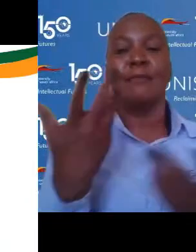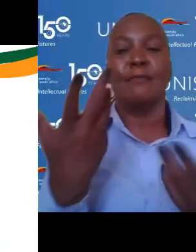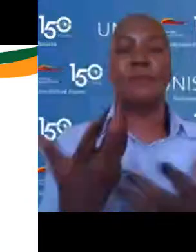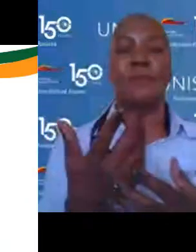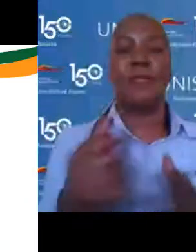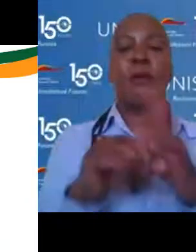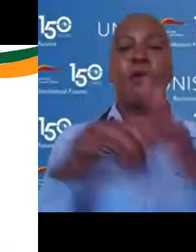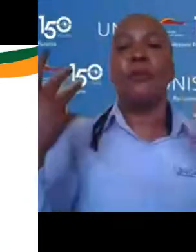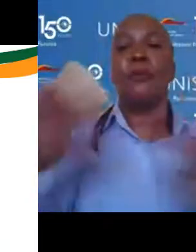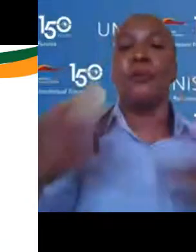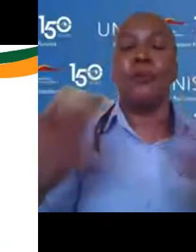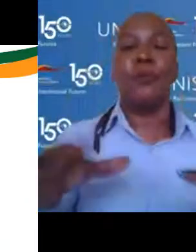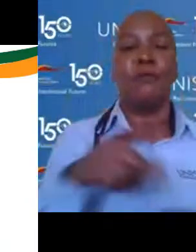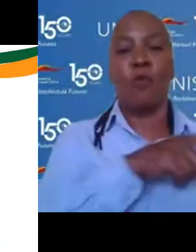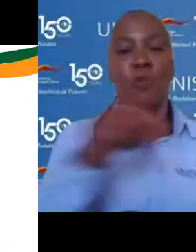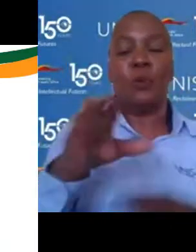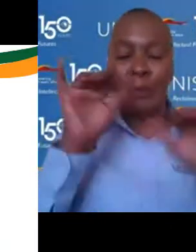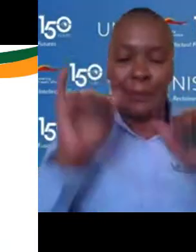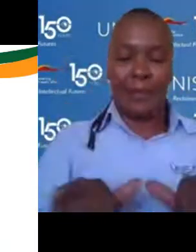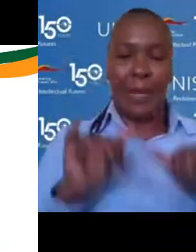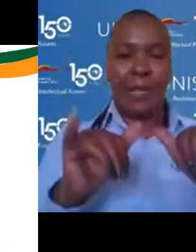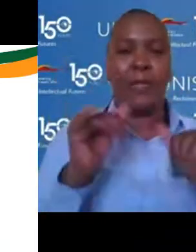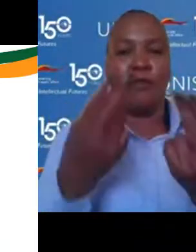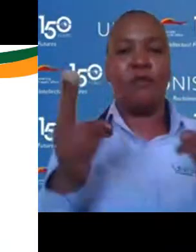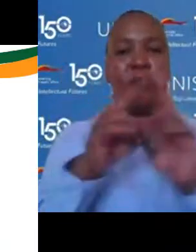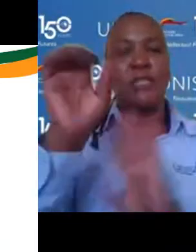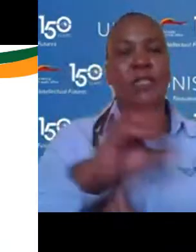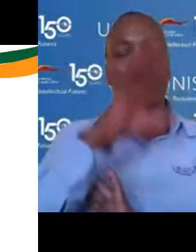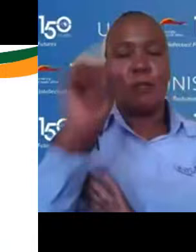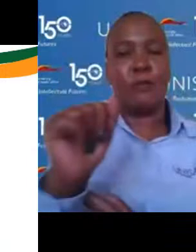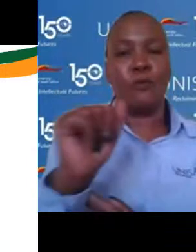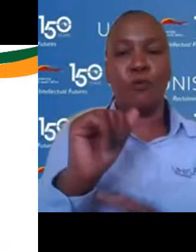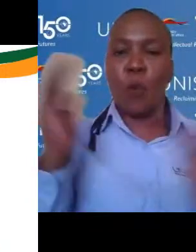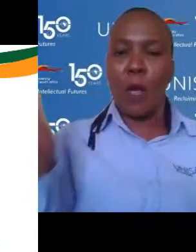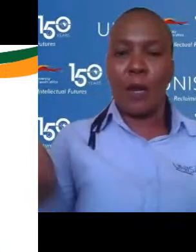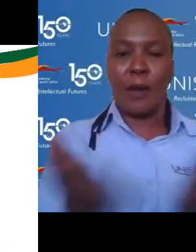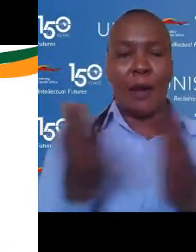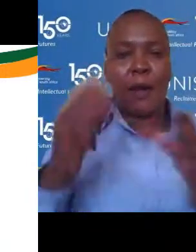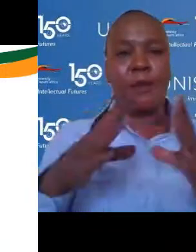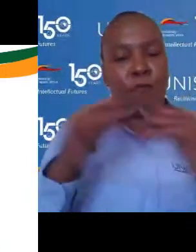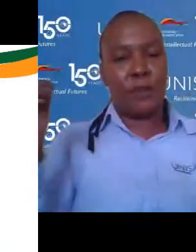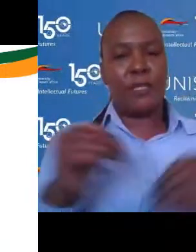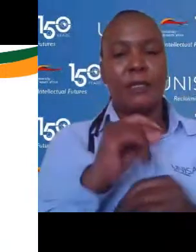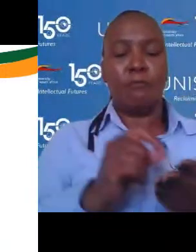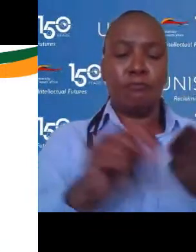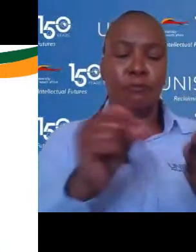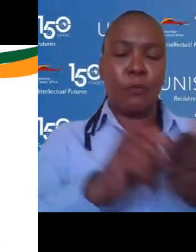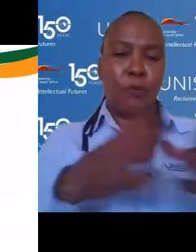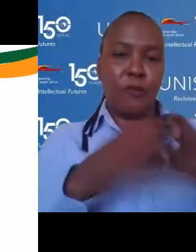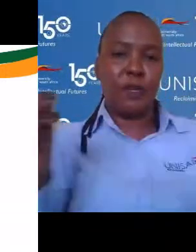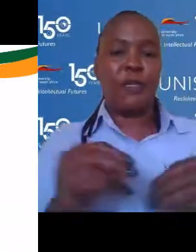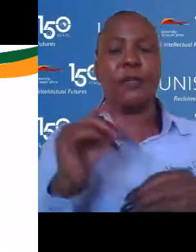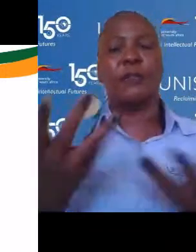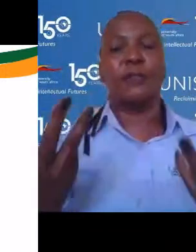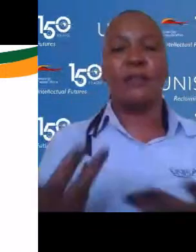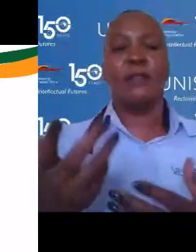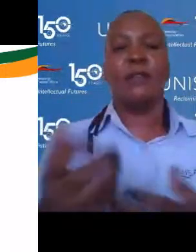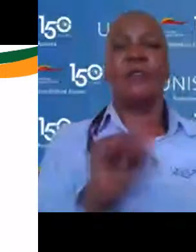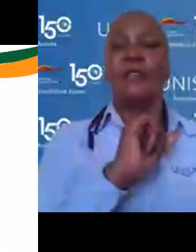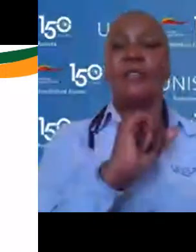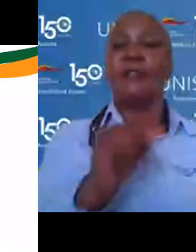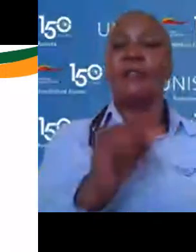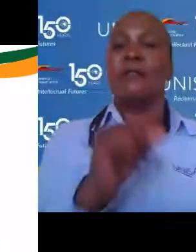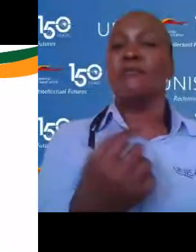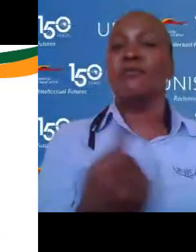at UNISA, and you are encouraged to complete them. Failure to complete these courses will result in you losing out